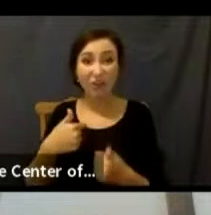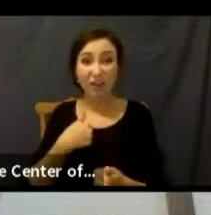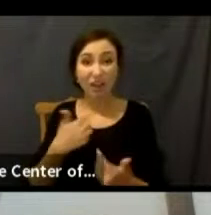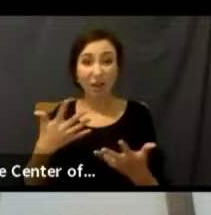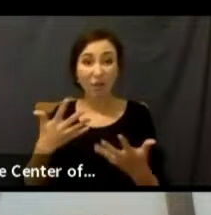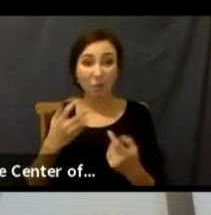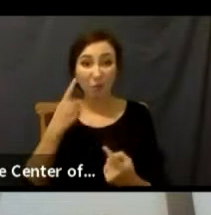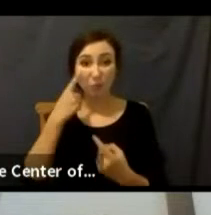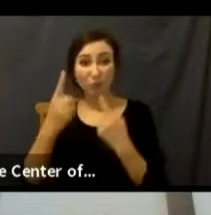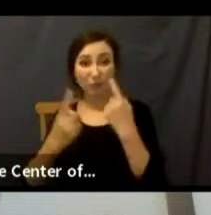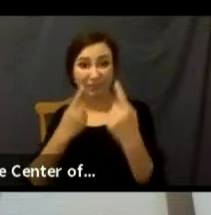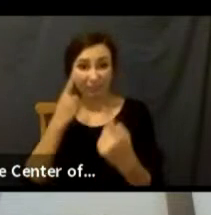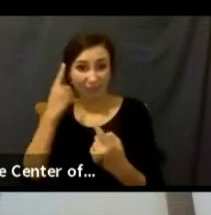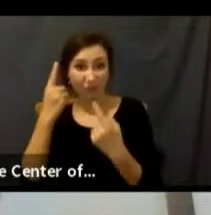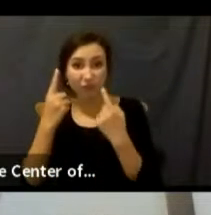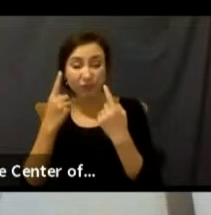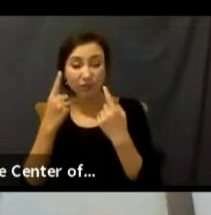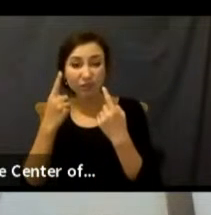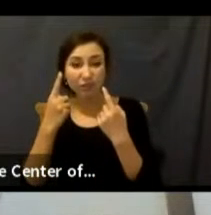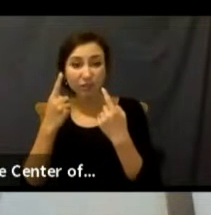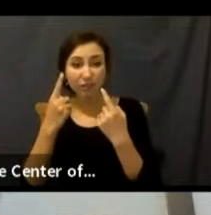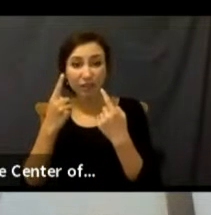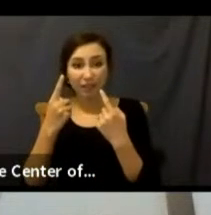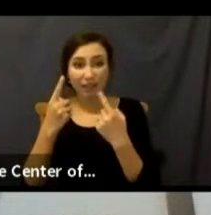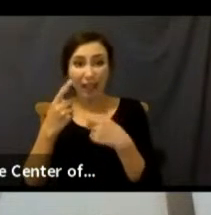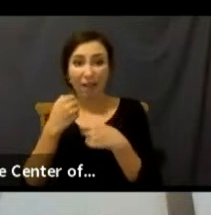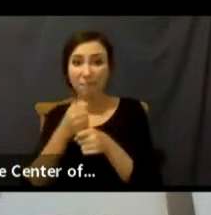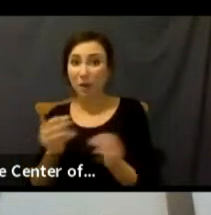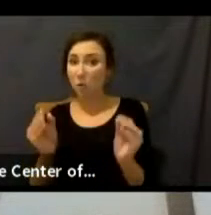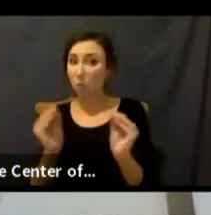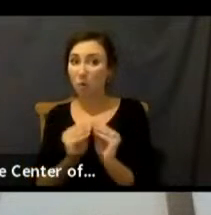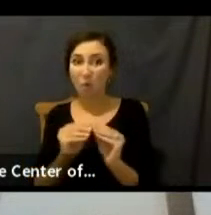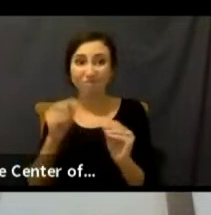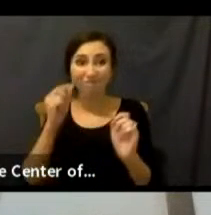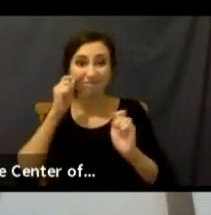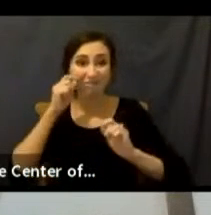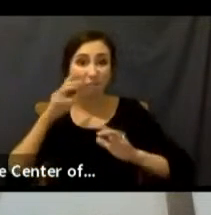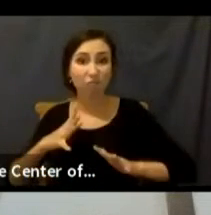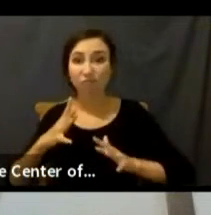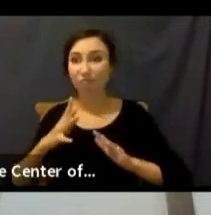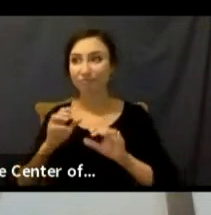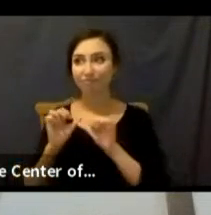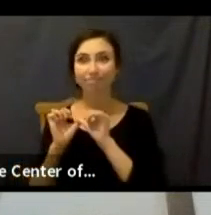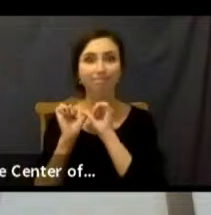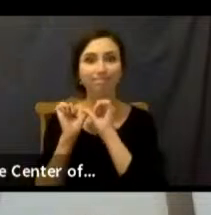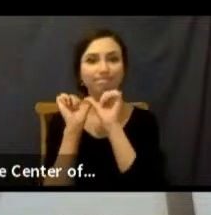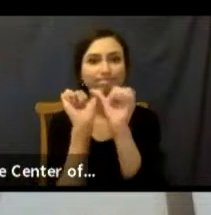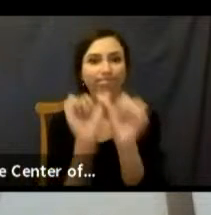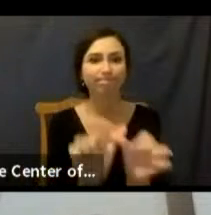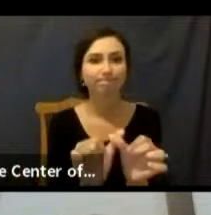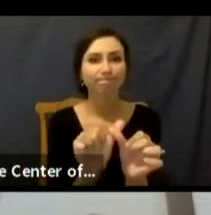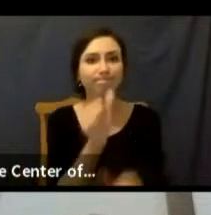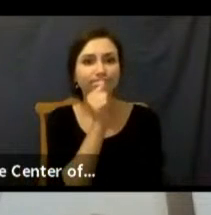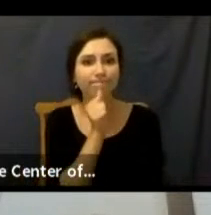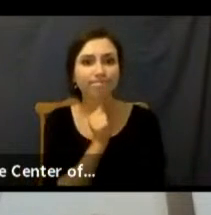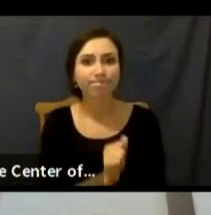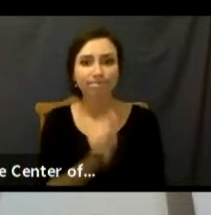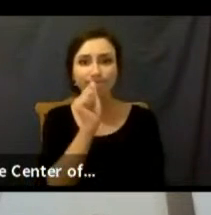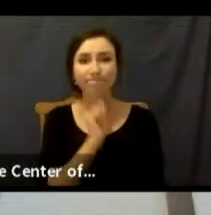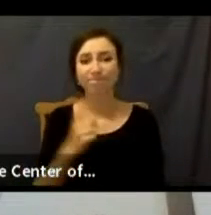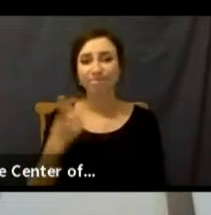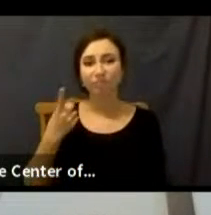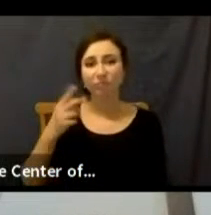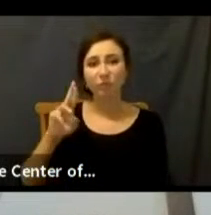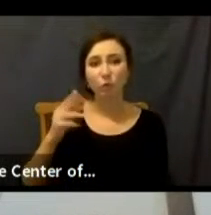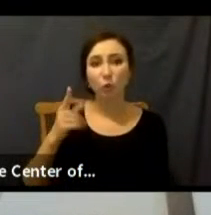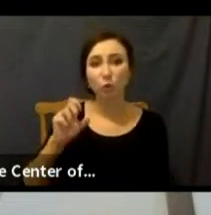consider. Have made it all the more remarkable that we've stuck with it. Dr. Gotcher, at one point you mentioned,